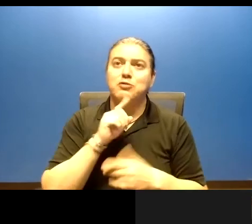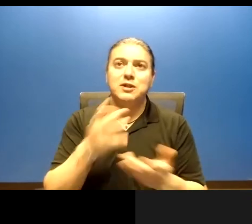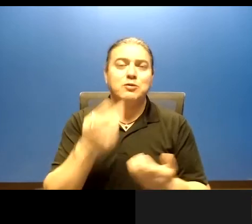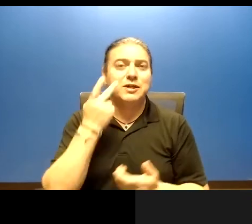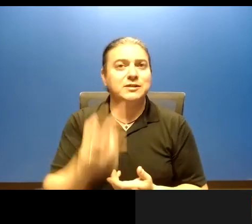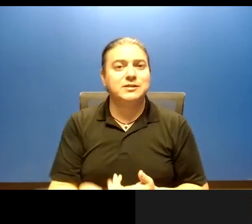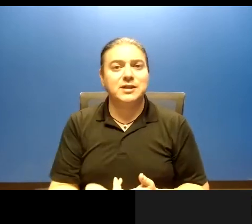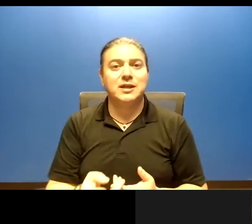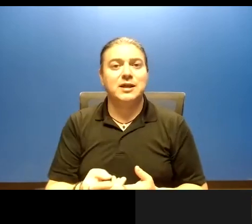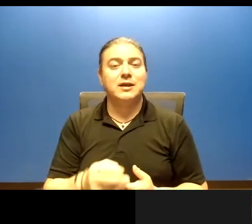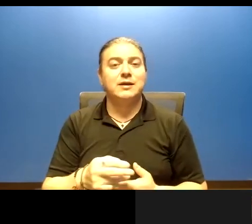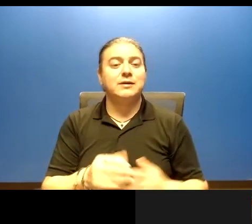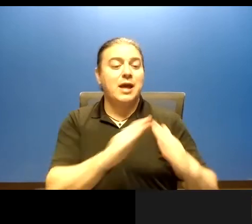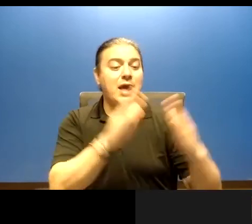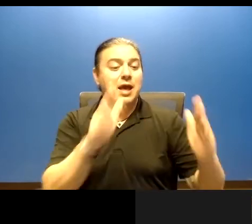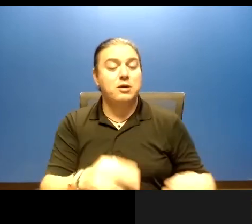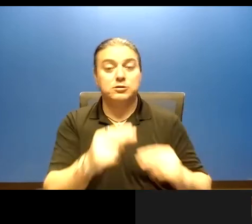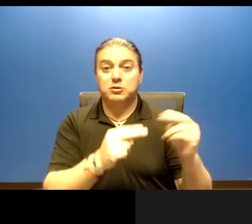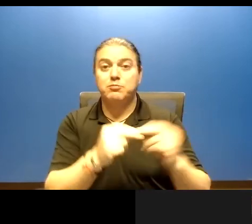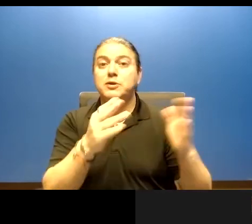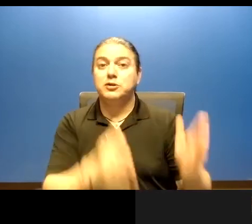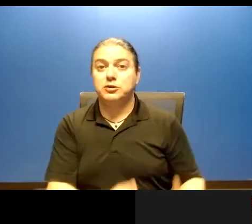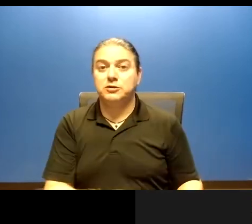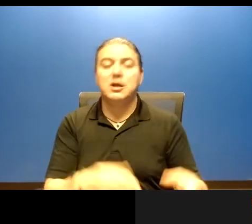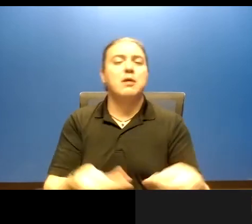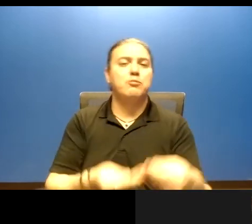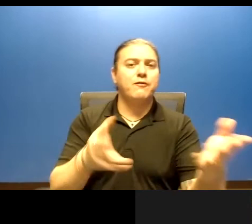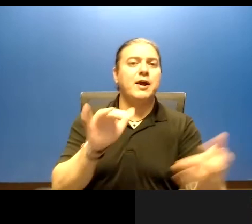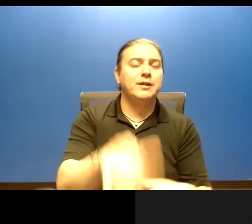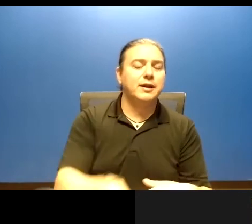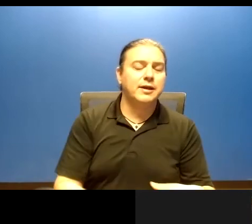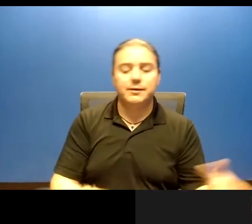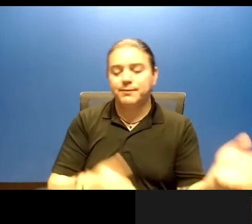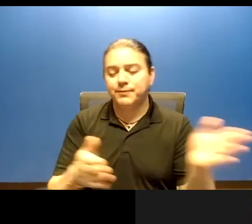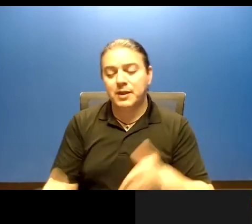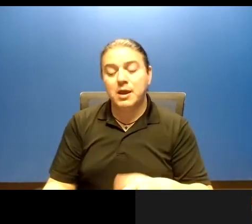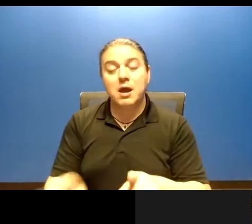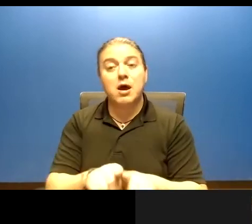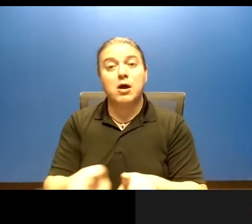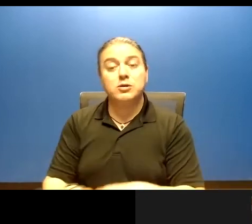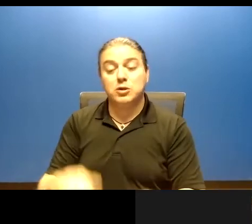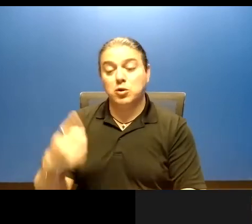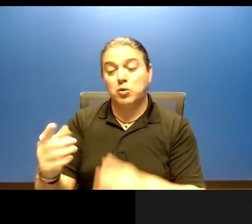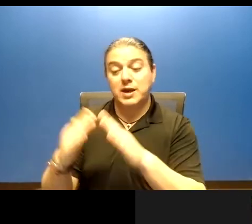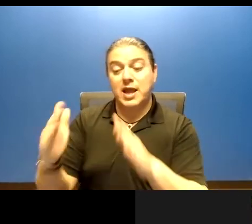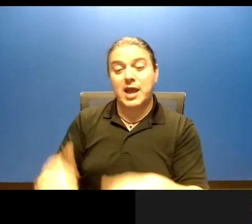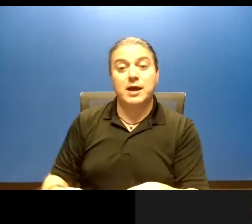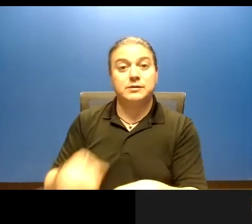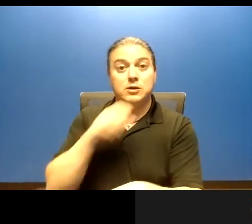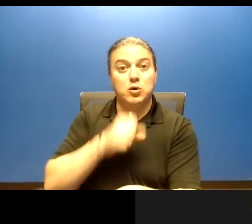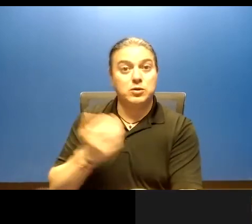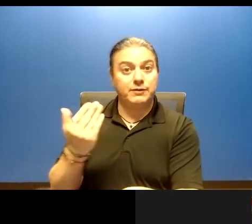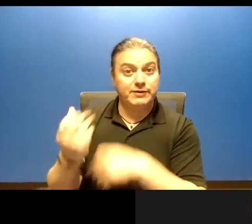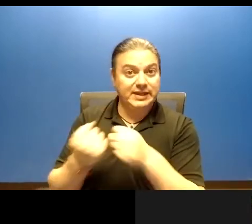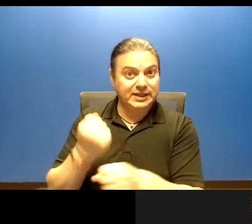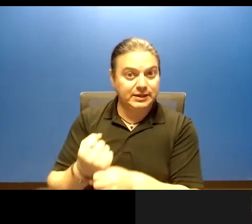provide that. The other thing that we've had a challenge with is a home that was 15 years old and, you know, has nothing